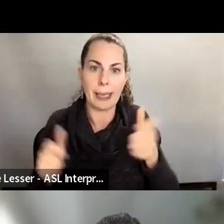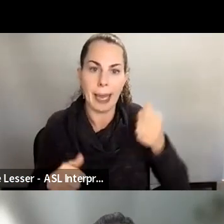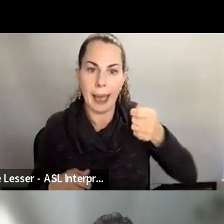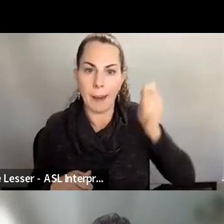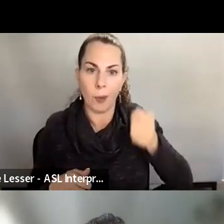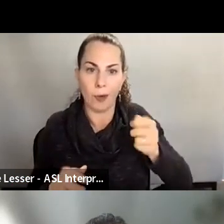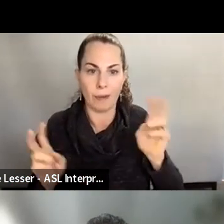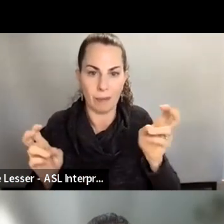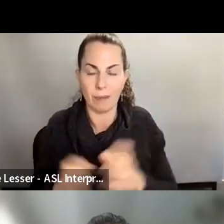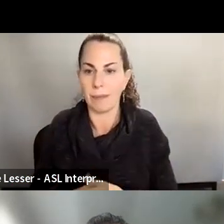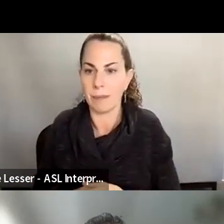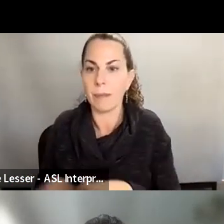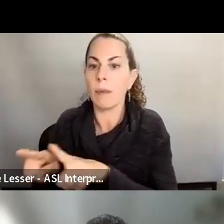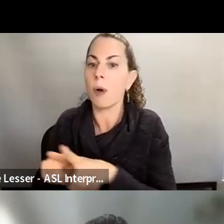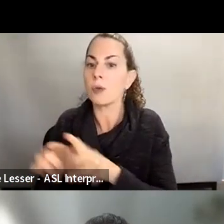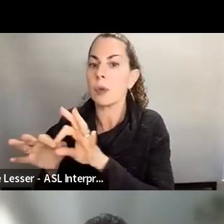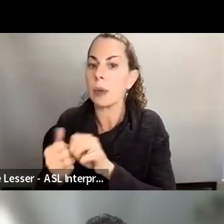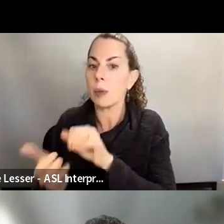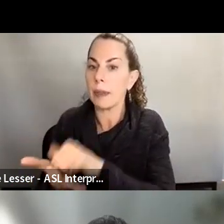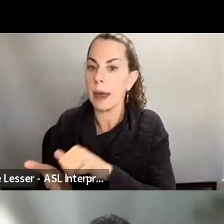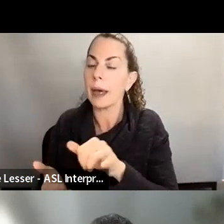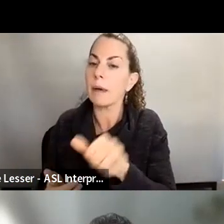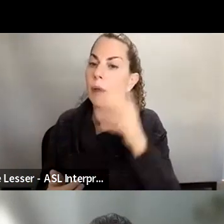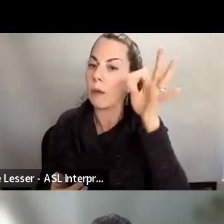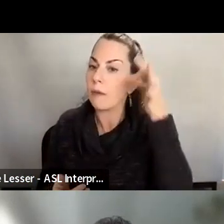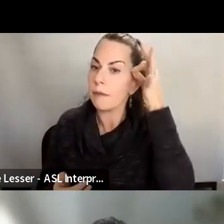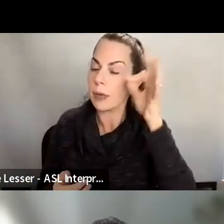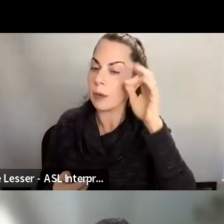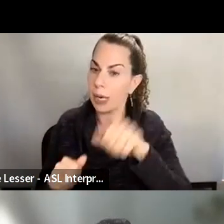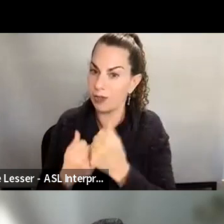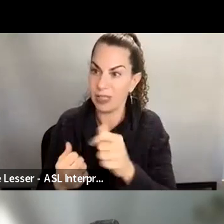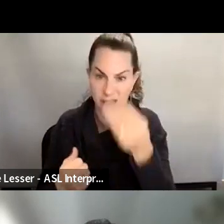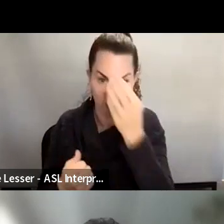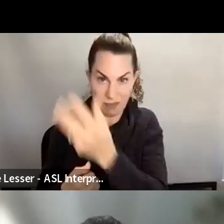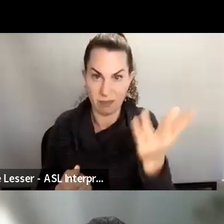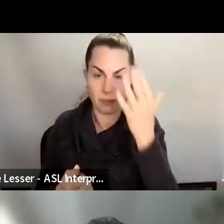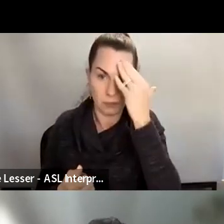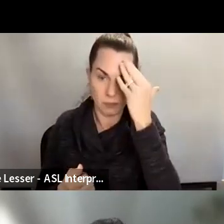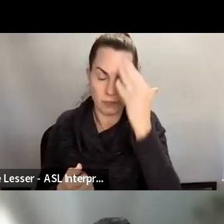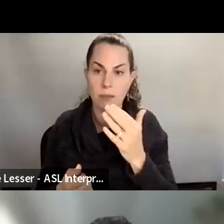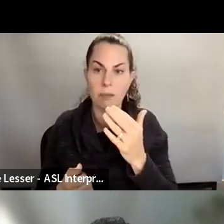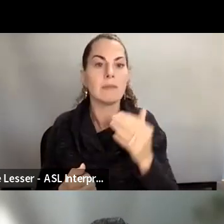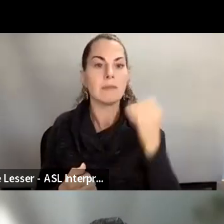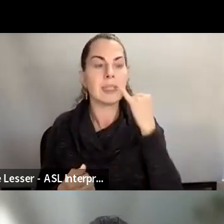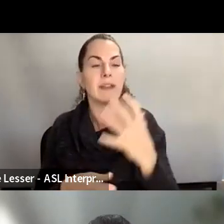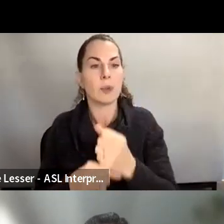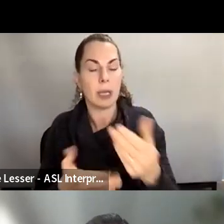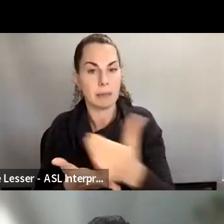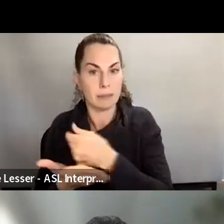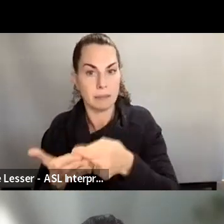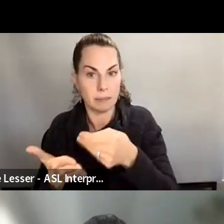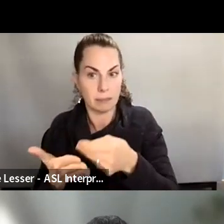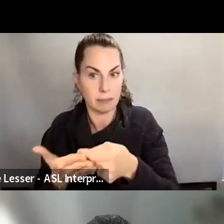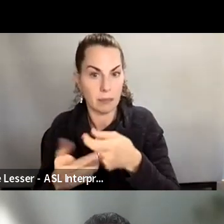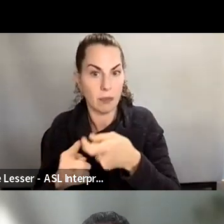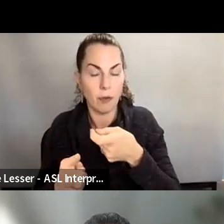related to that, we would let any other federal agency know that provides you funding. Hey, we tried,